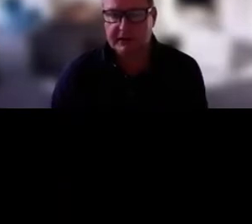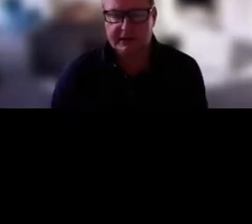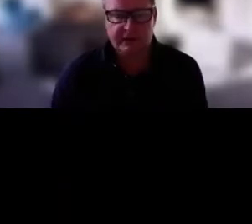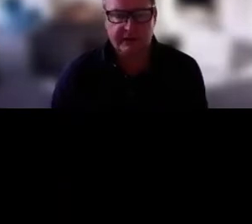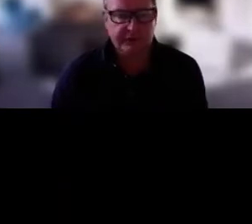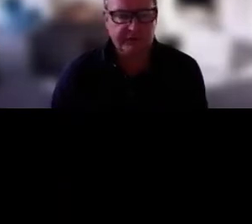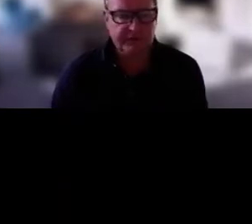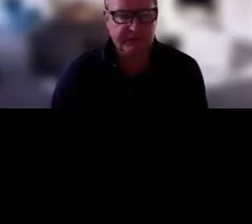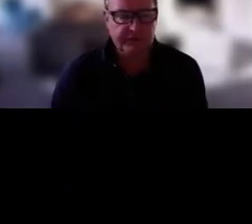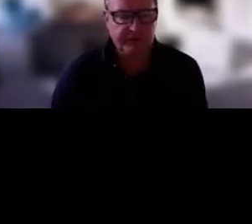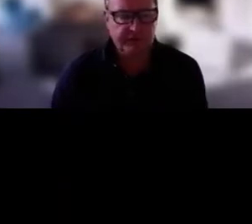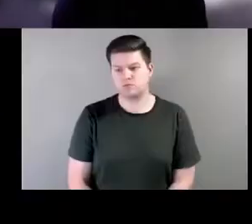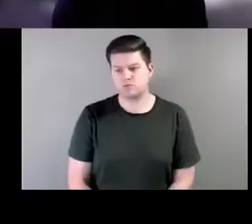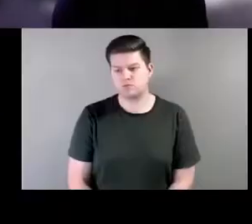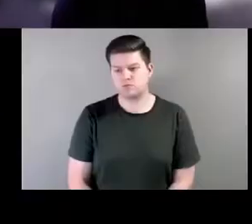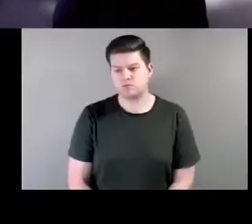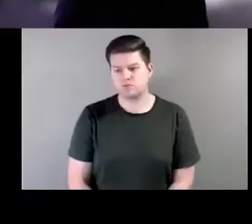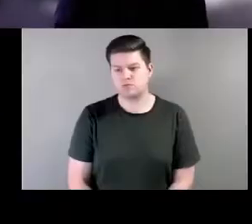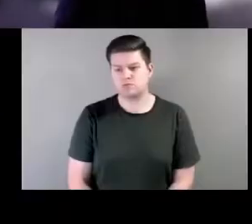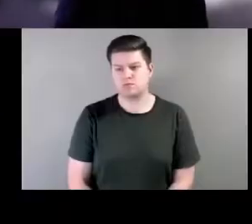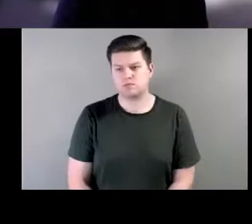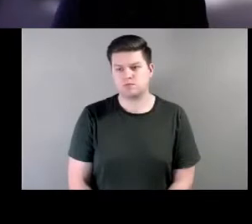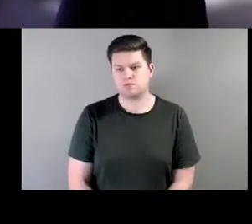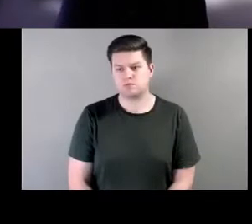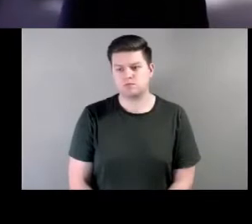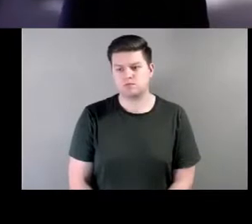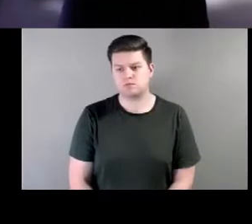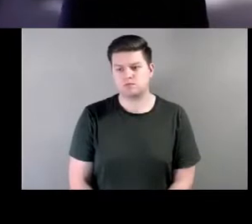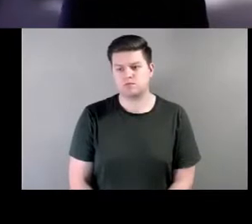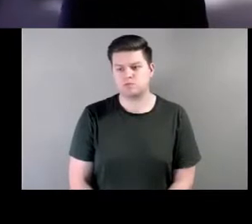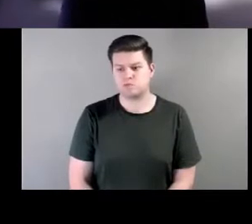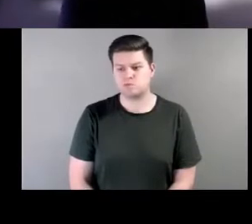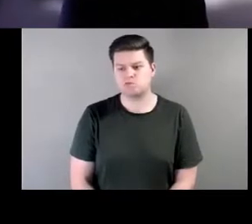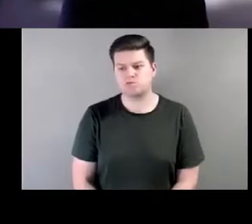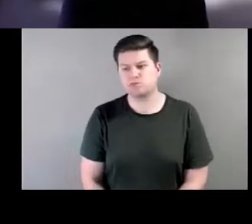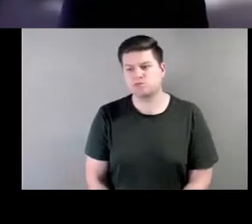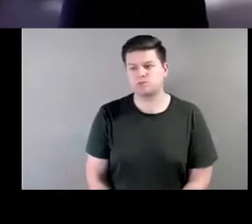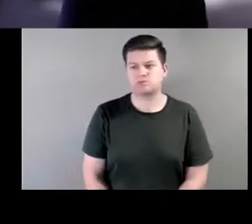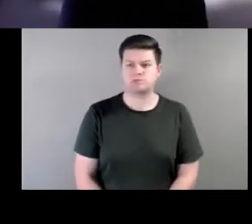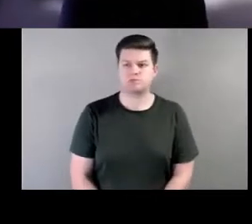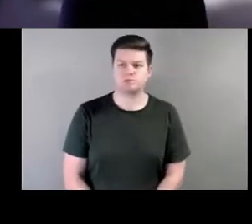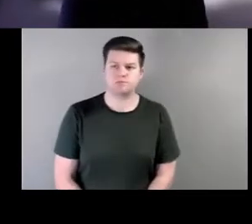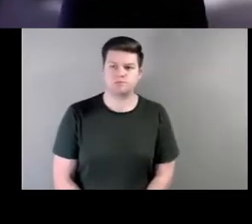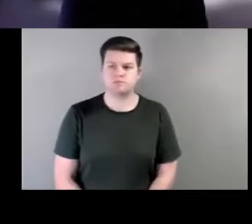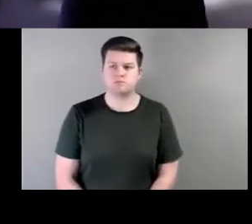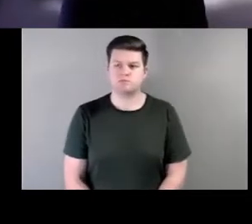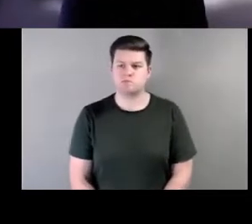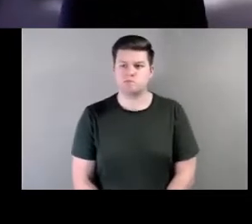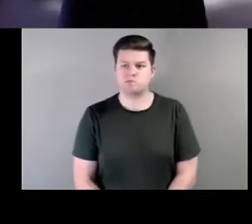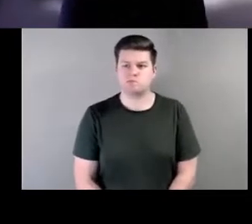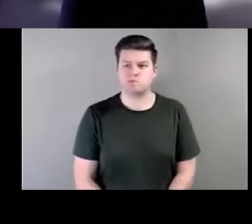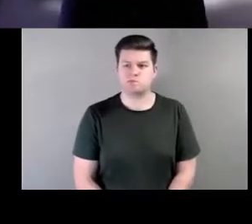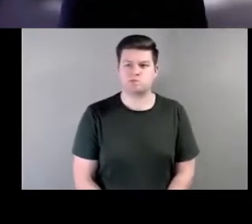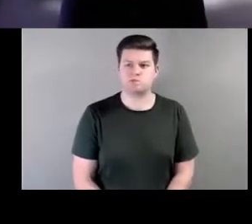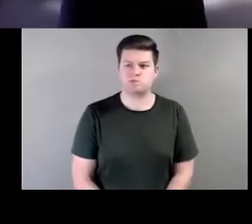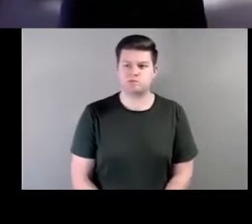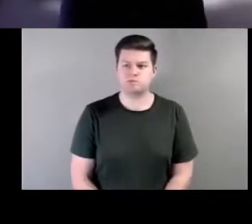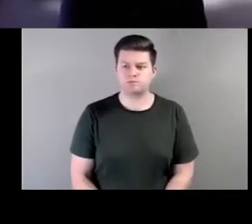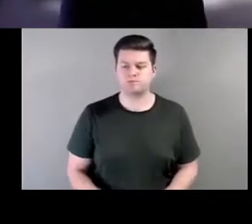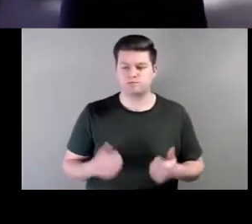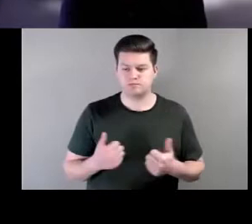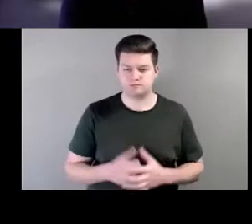for handheld devices. The important bit as well is that we'll be directly engaging with ticket